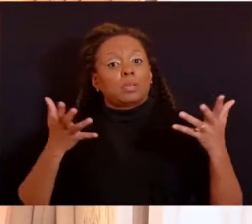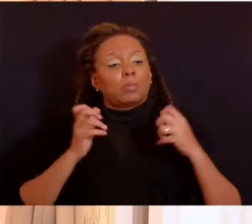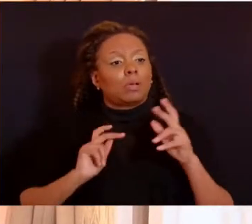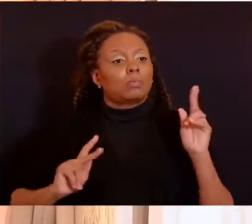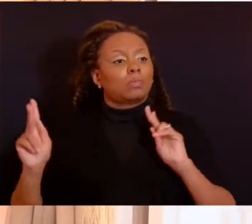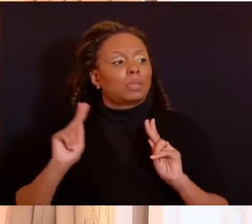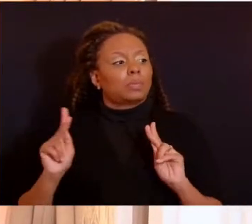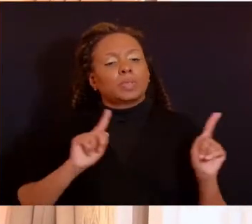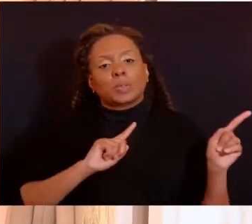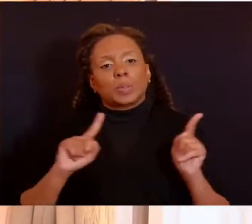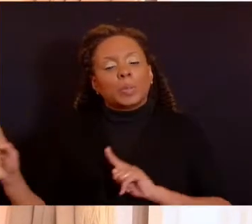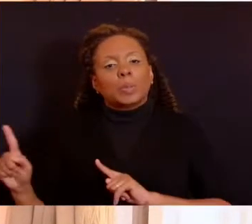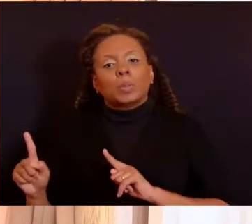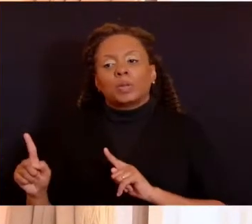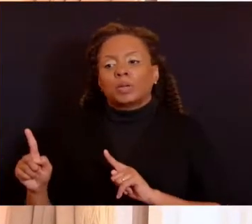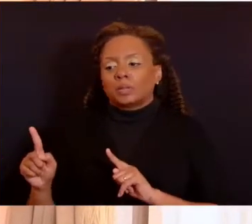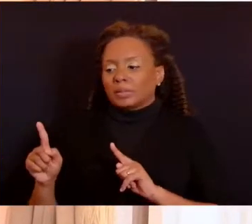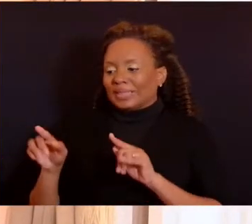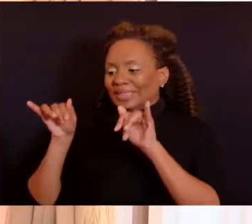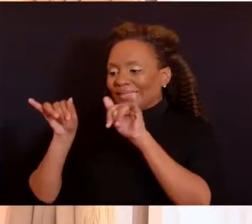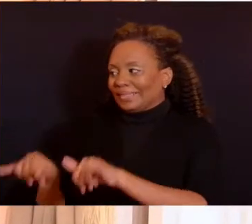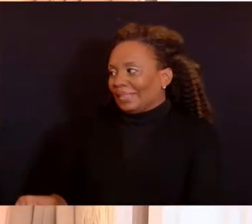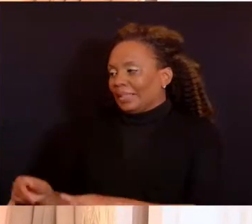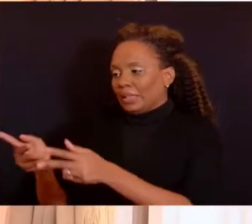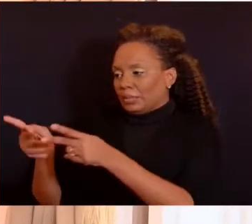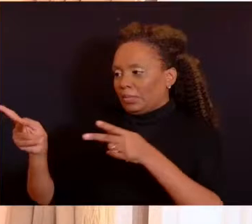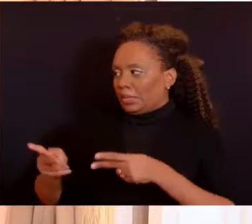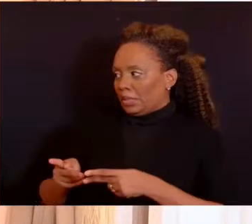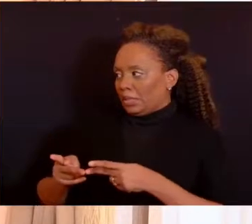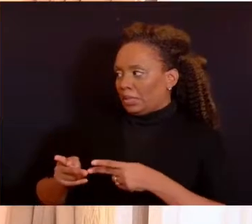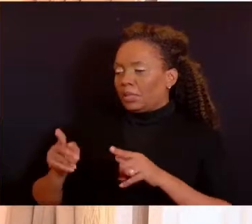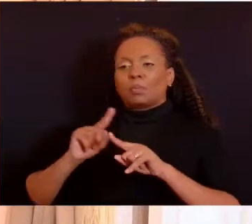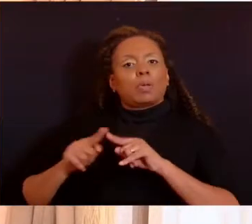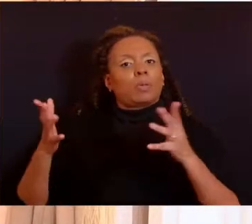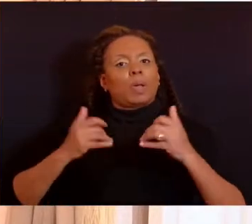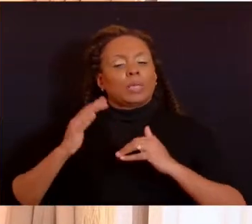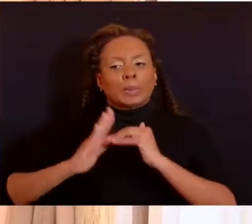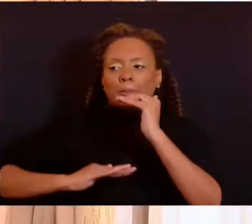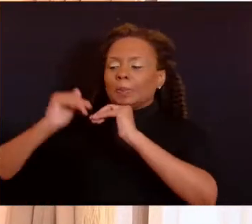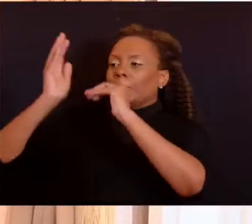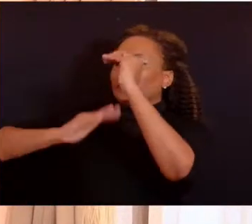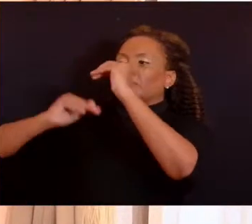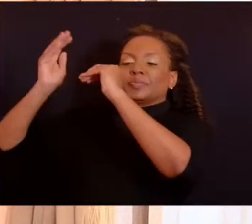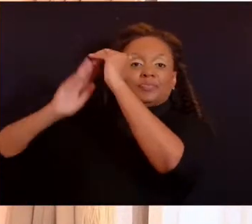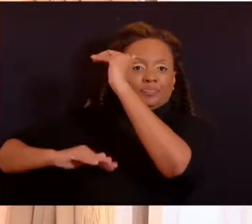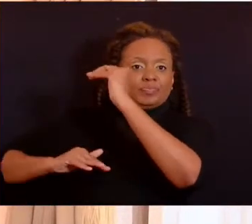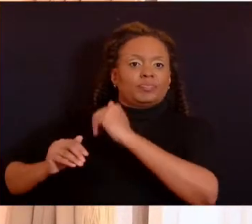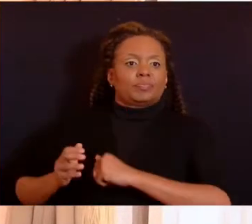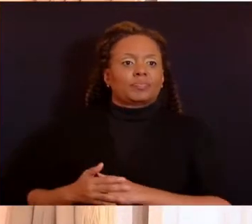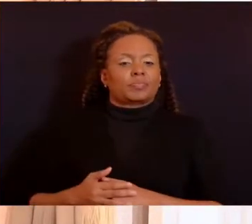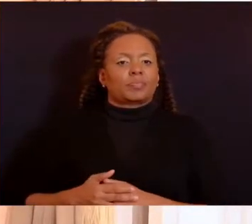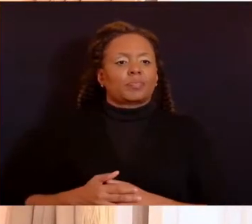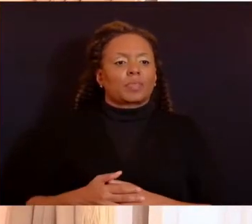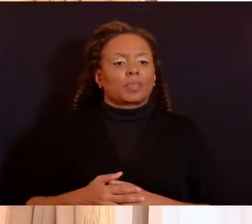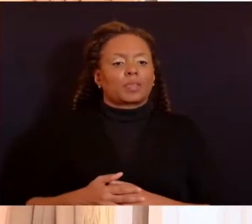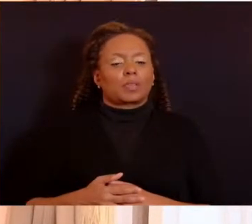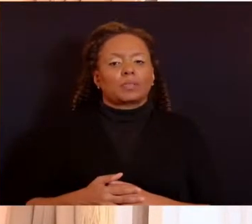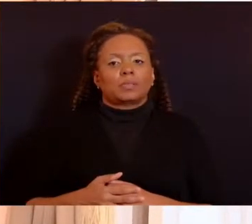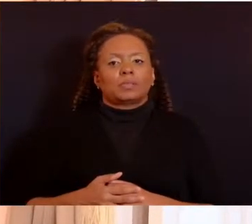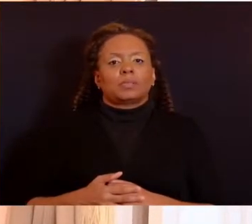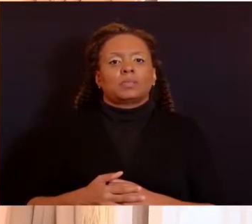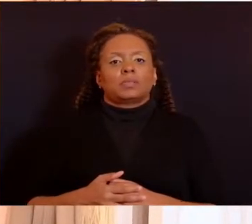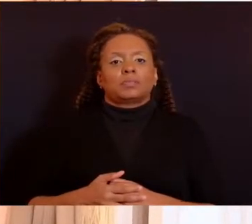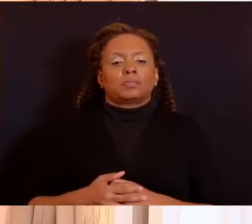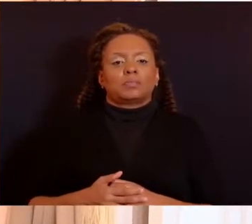stay, while at the same time ensuring that we can rebuild. We know that there is a problem in the country with lack